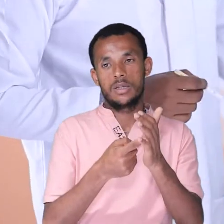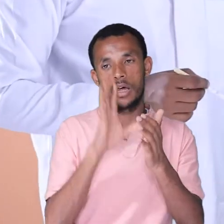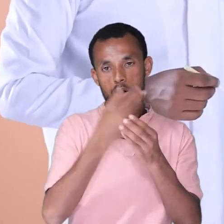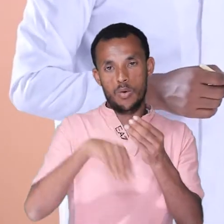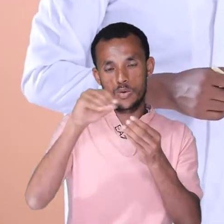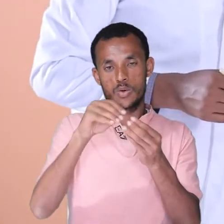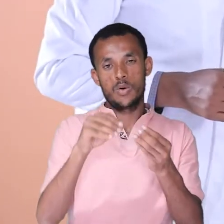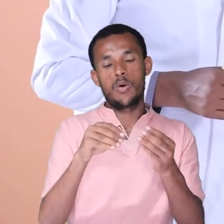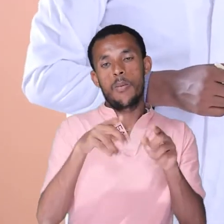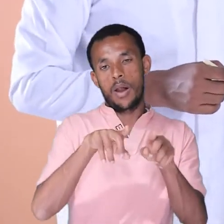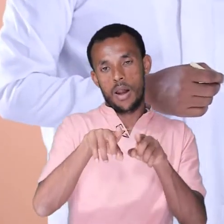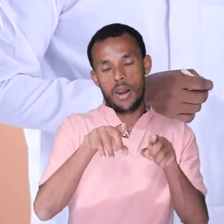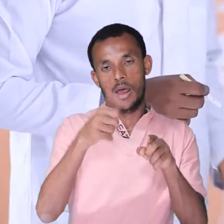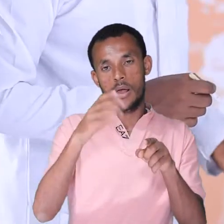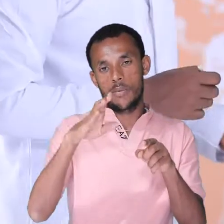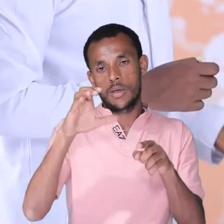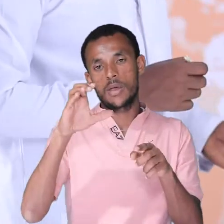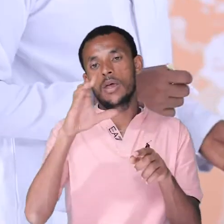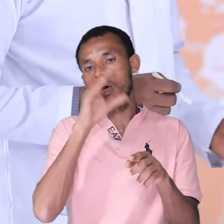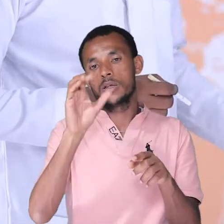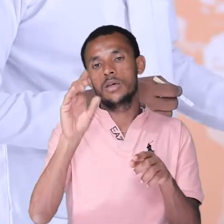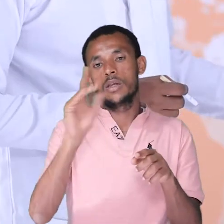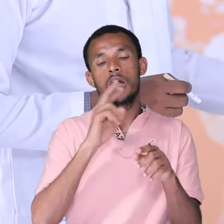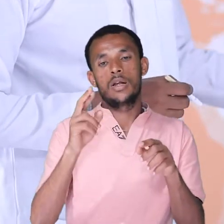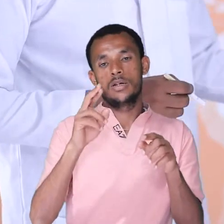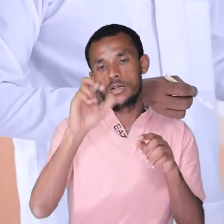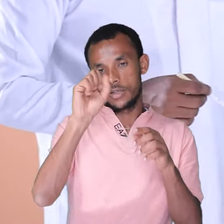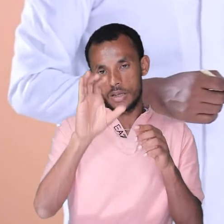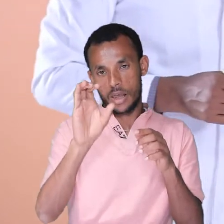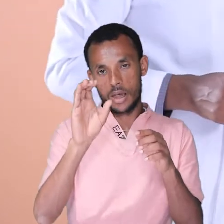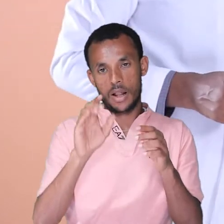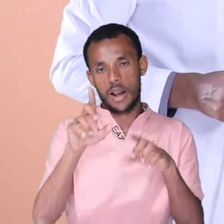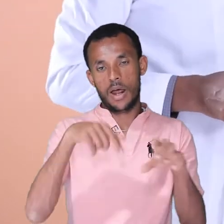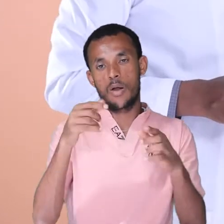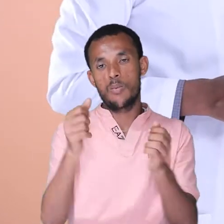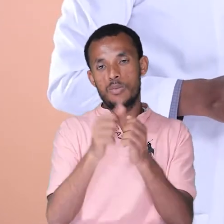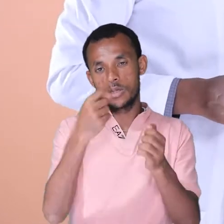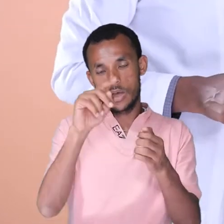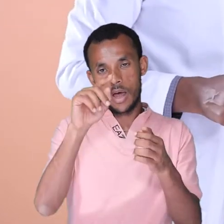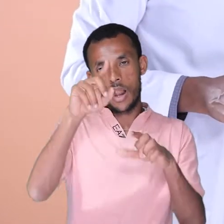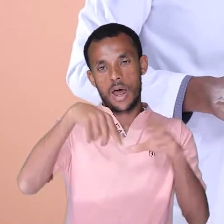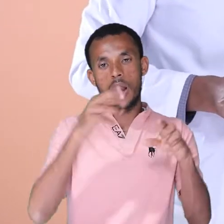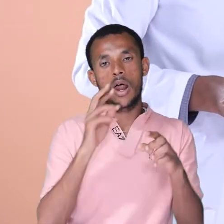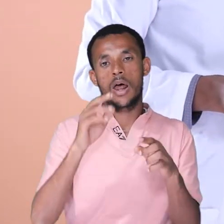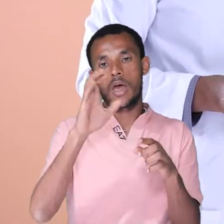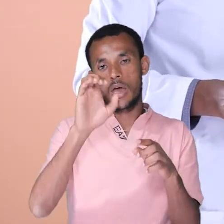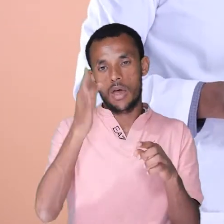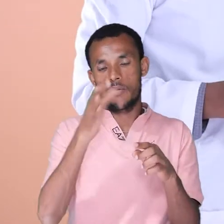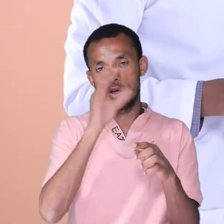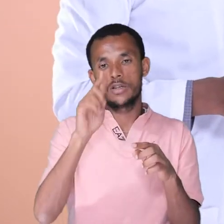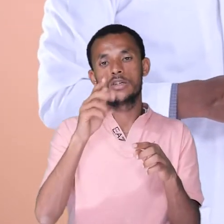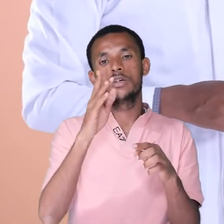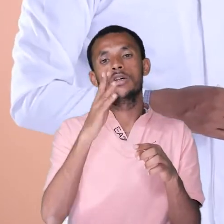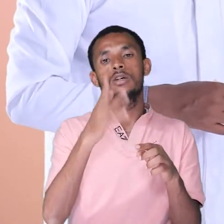also both parallel line AB and CD are secant line here. The third one, when both of the lines are AF and GH are tangent